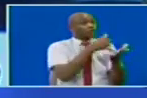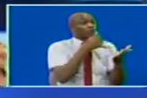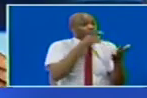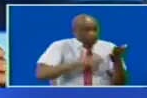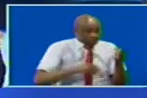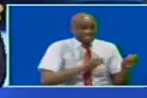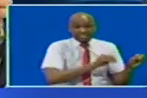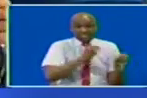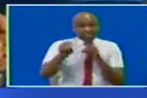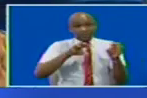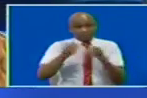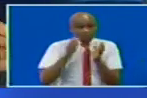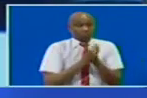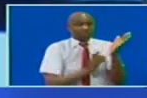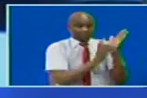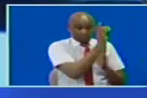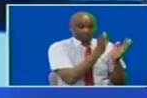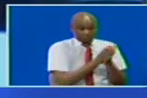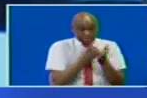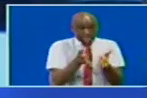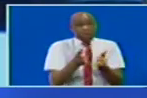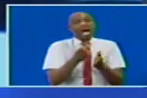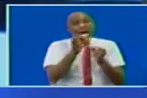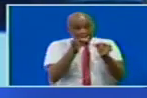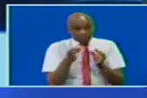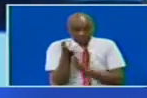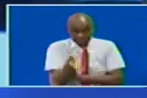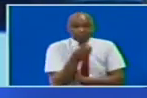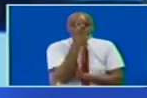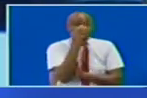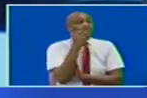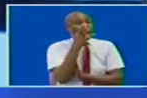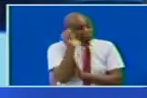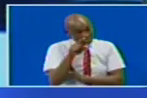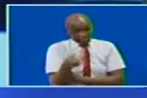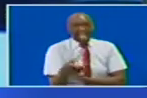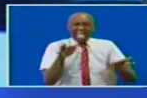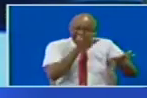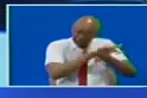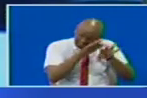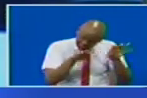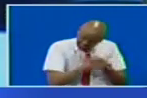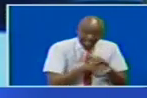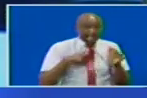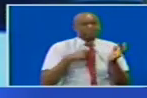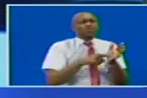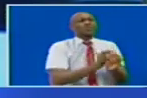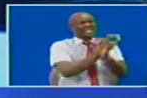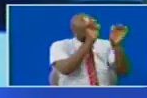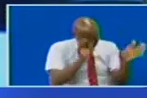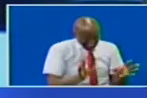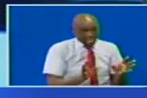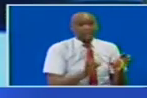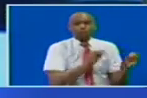of transfers from our development to recurrent account, about 340 million. So everything can actually be